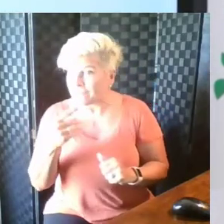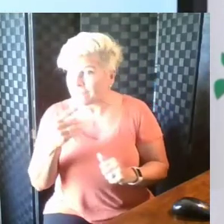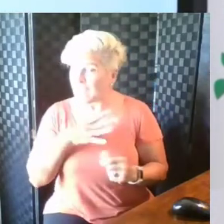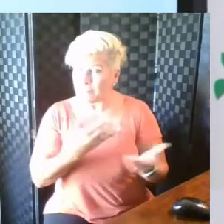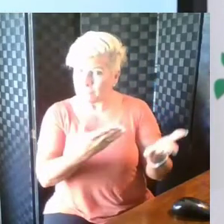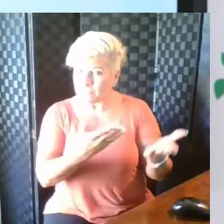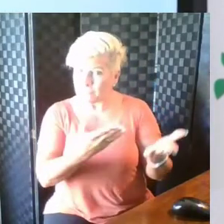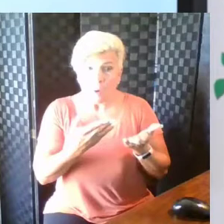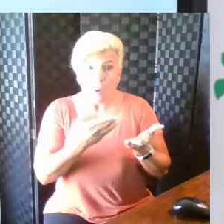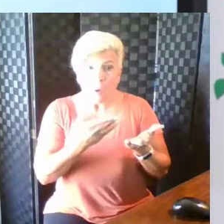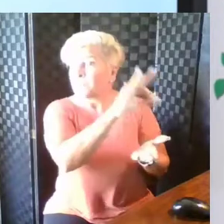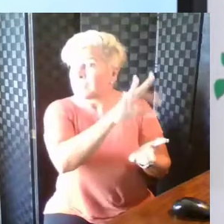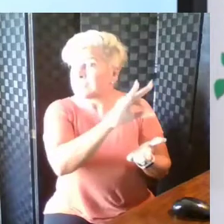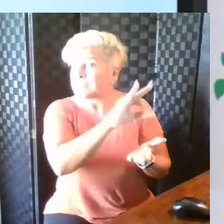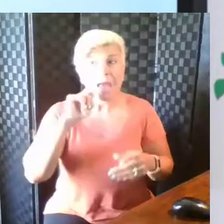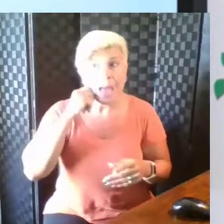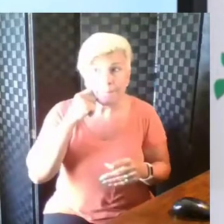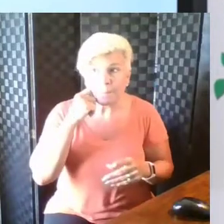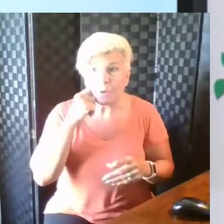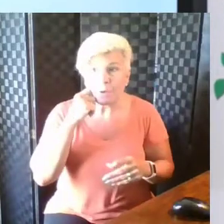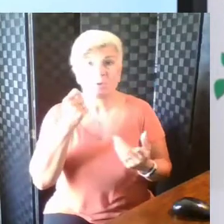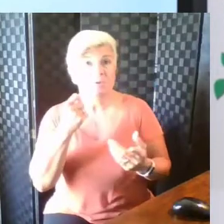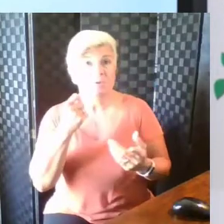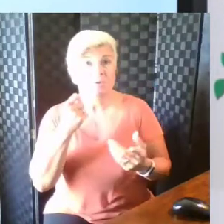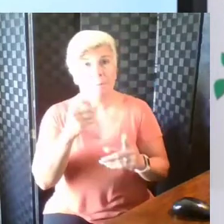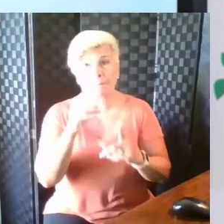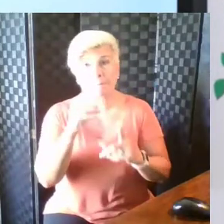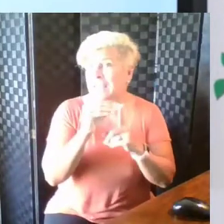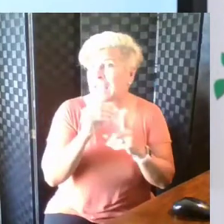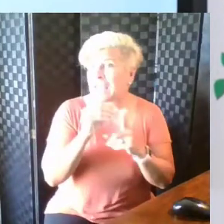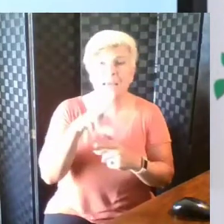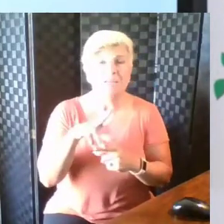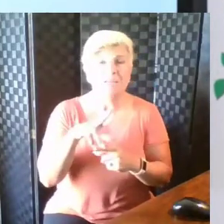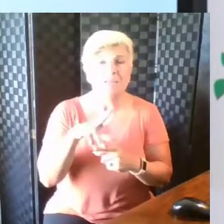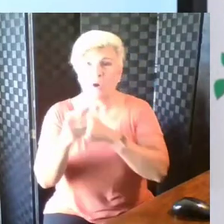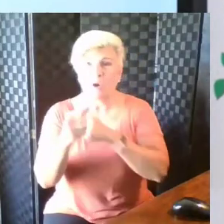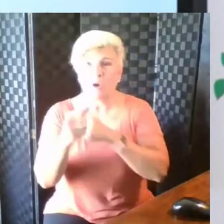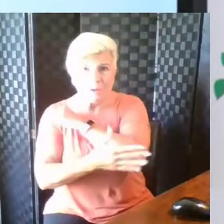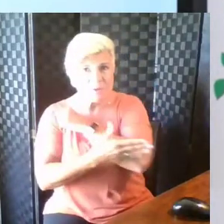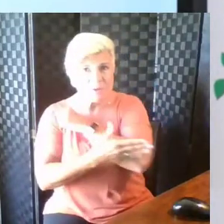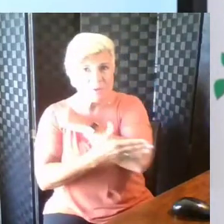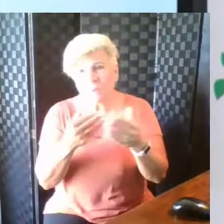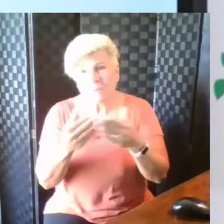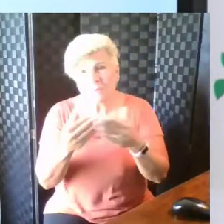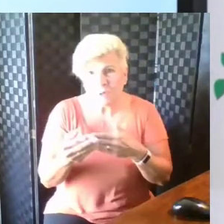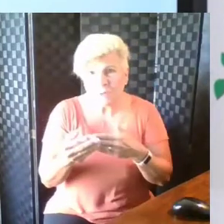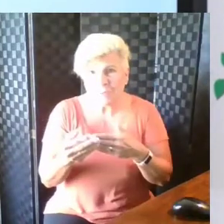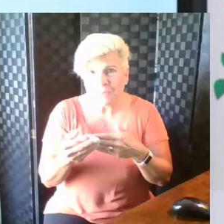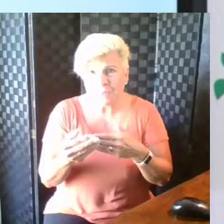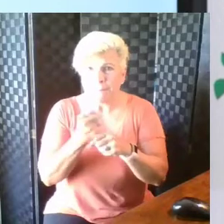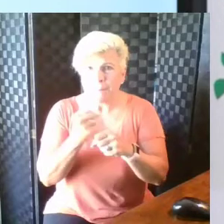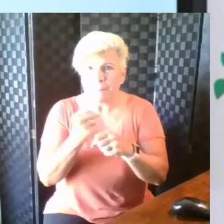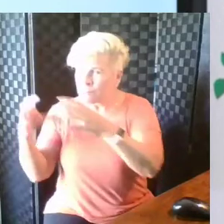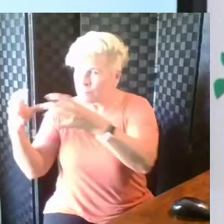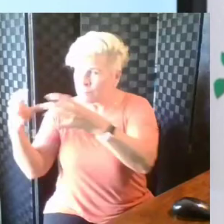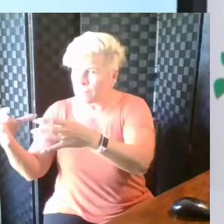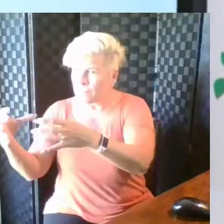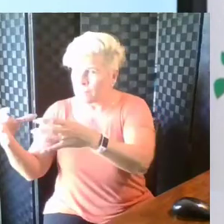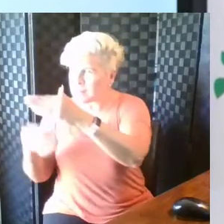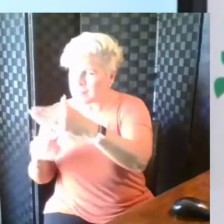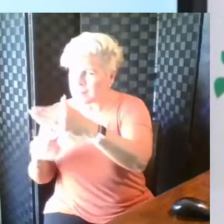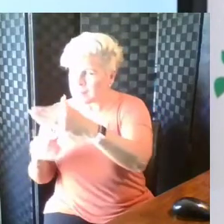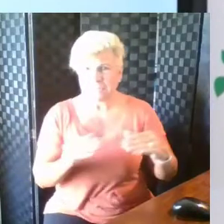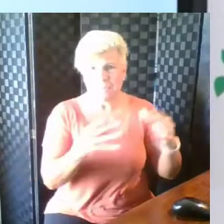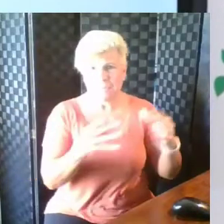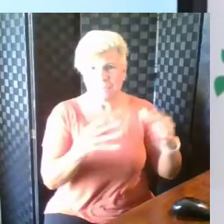grapes, or even at lunchtime you could be counting your goldfish crackers or whatever it is you're having and create a group of less or more like